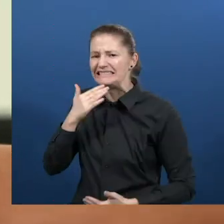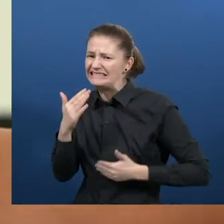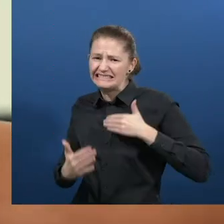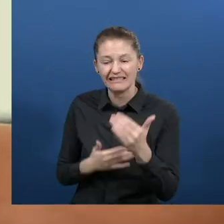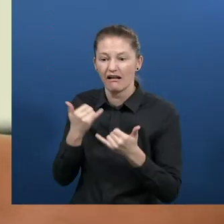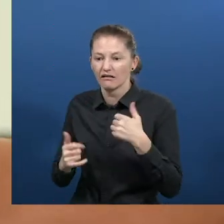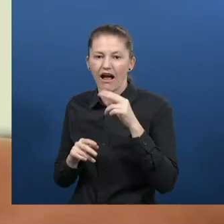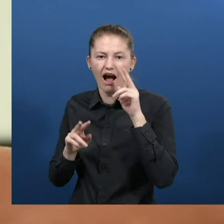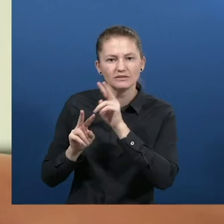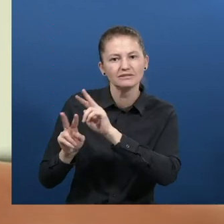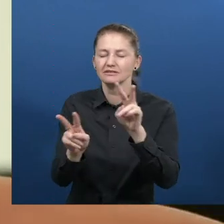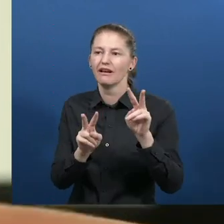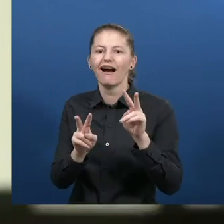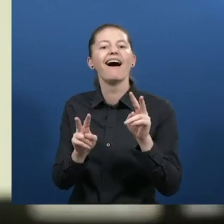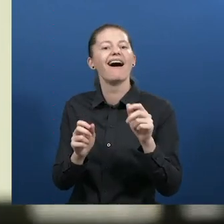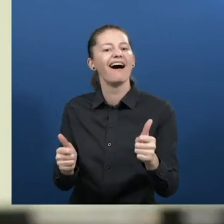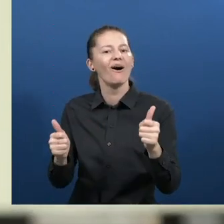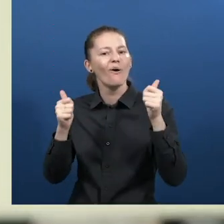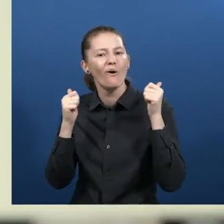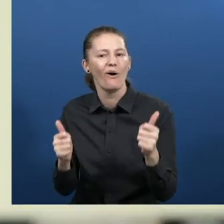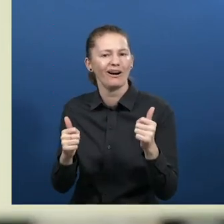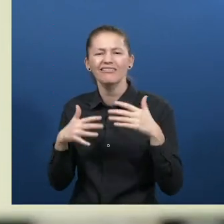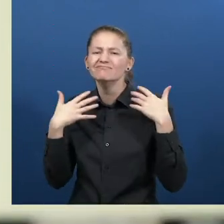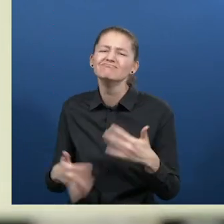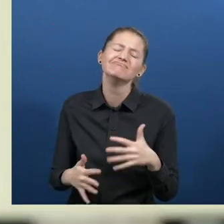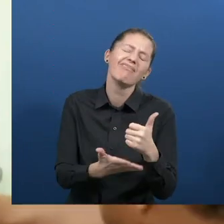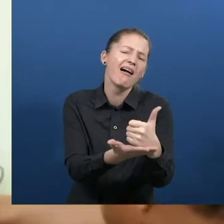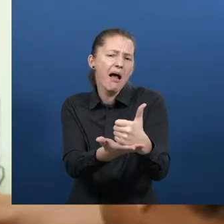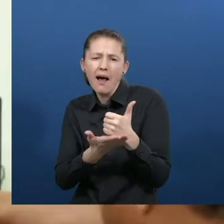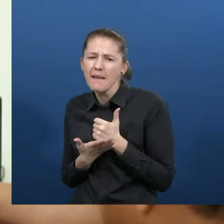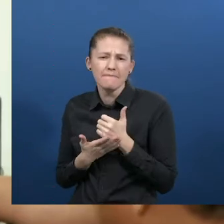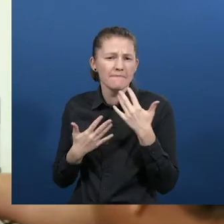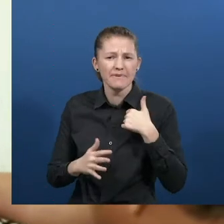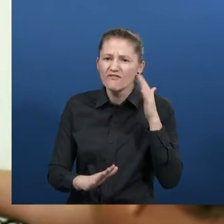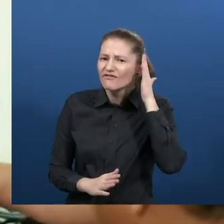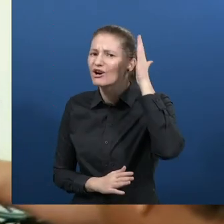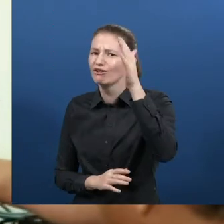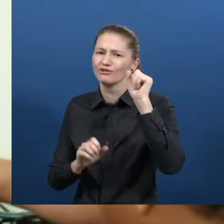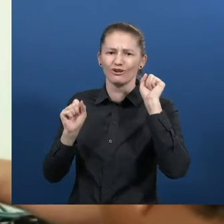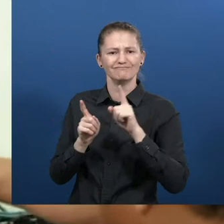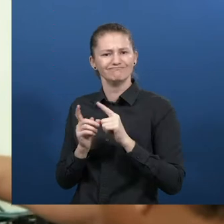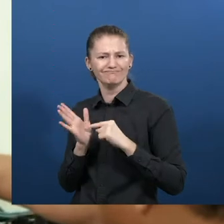to think, bring the future to the present and visualize the replication.